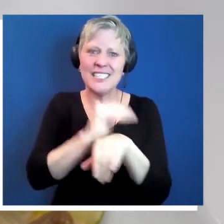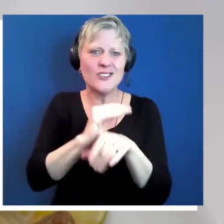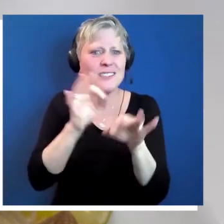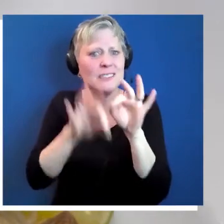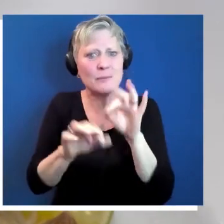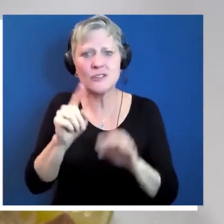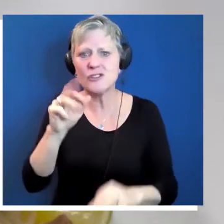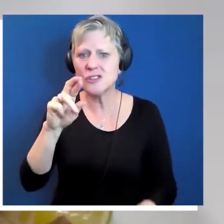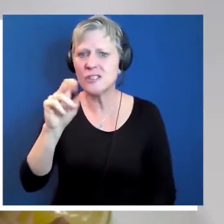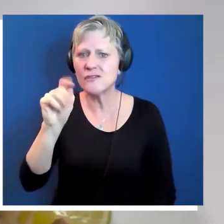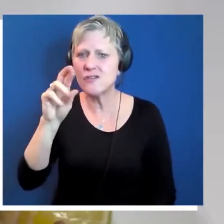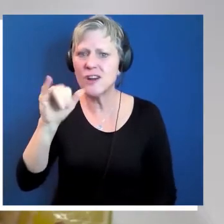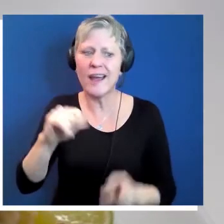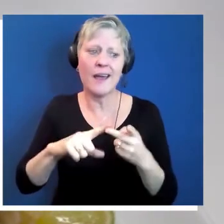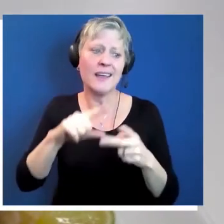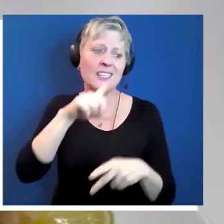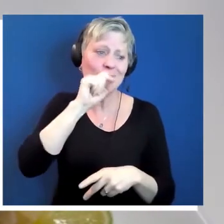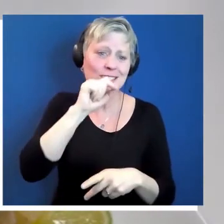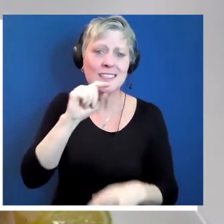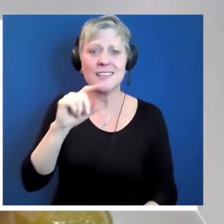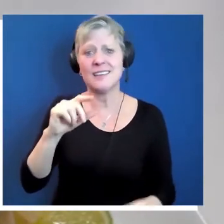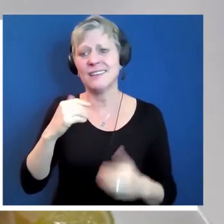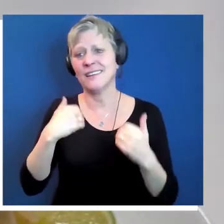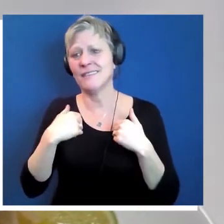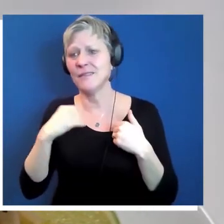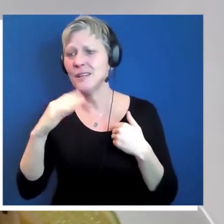a simple stir fry with chicken,